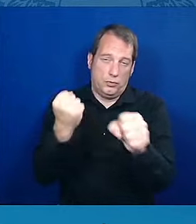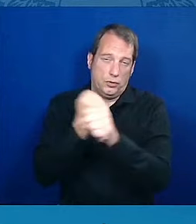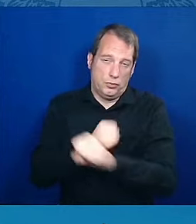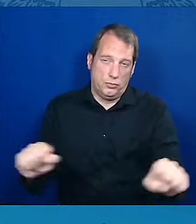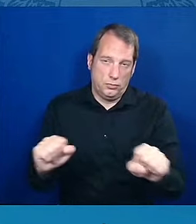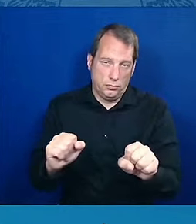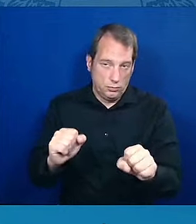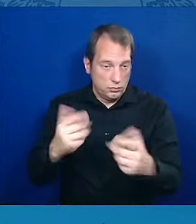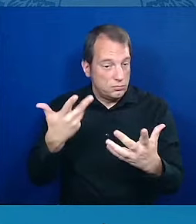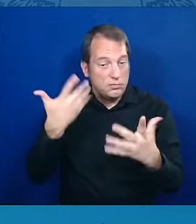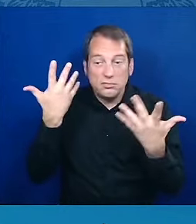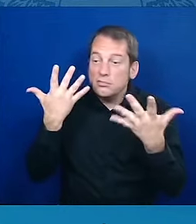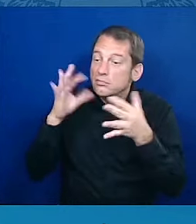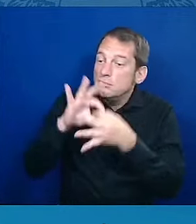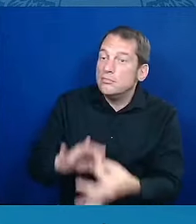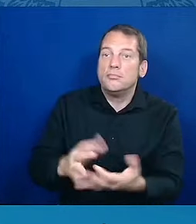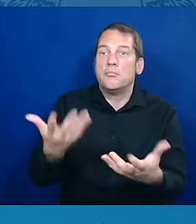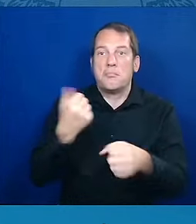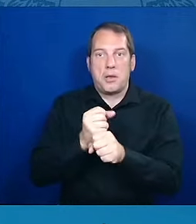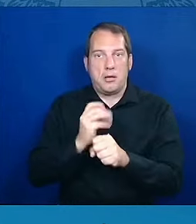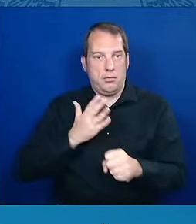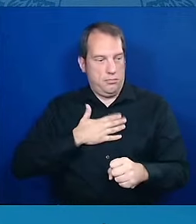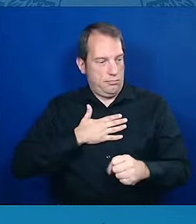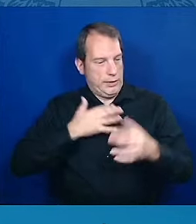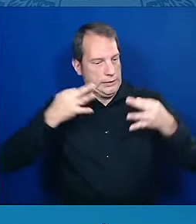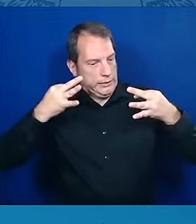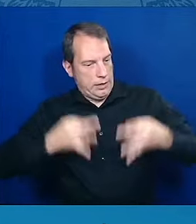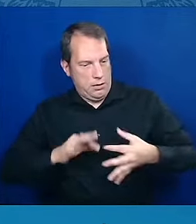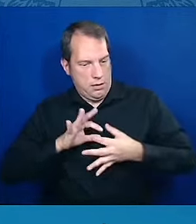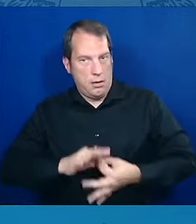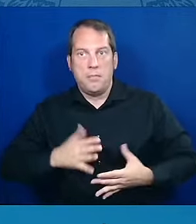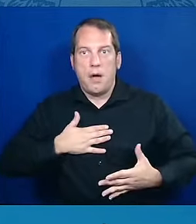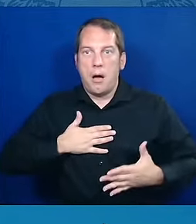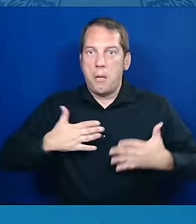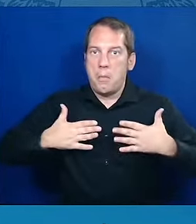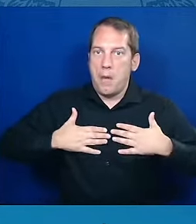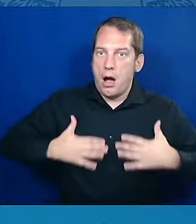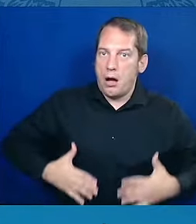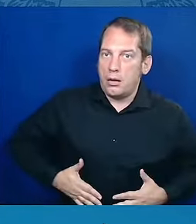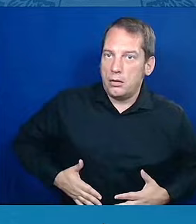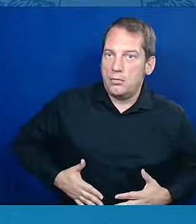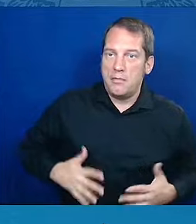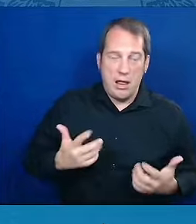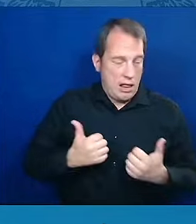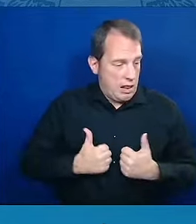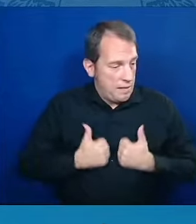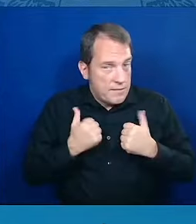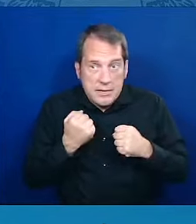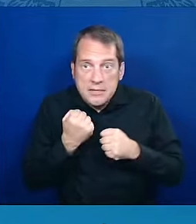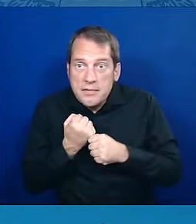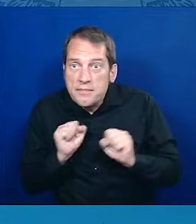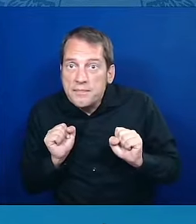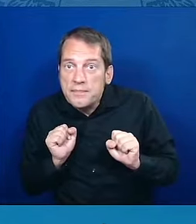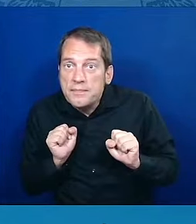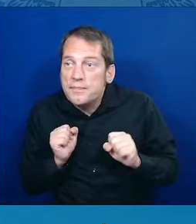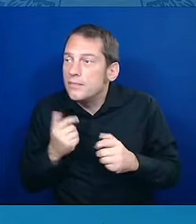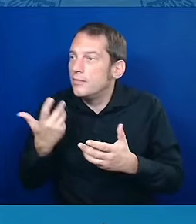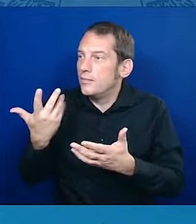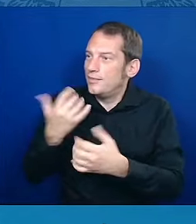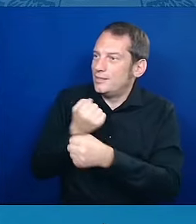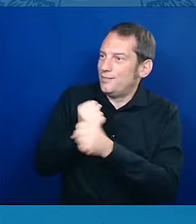to live safe from gun violence, and the freedom to join a